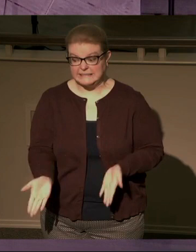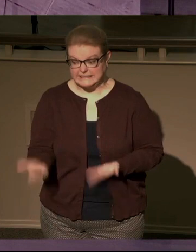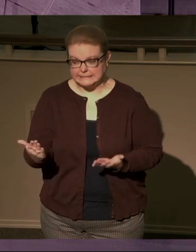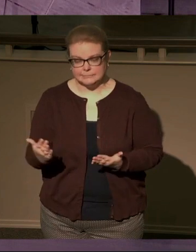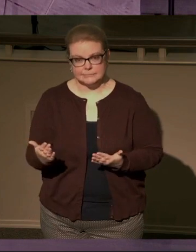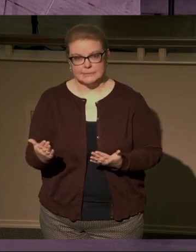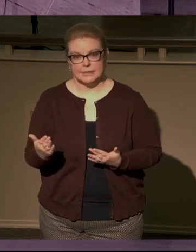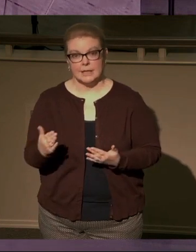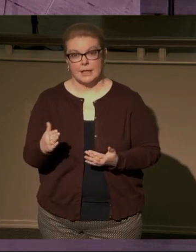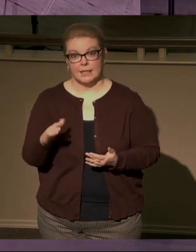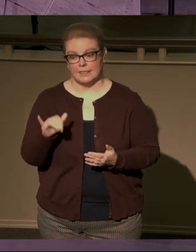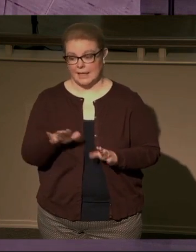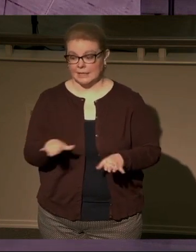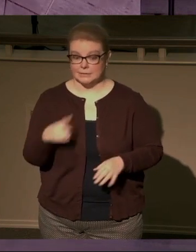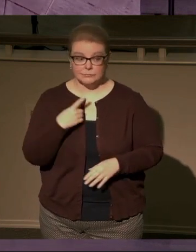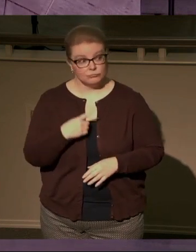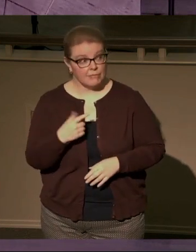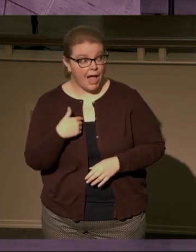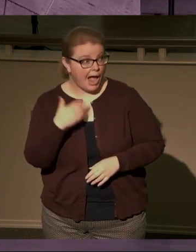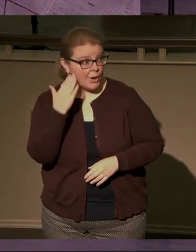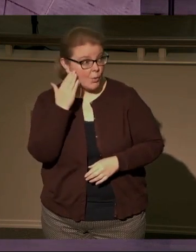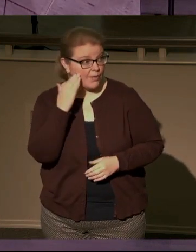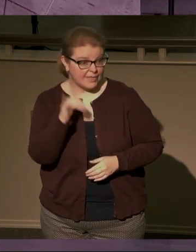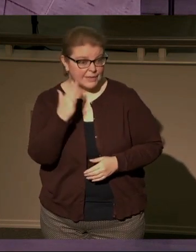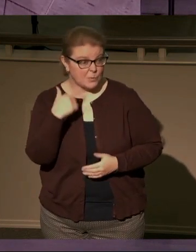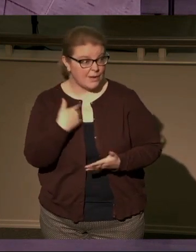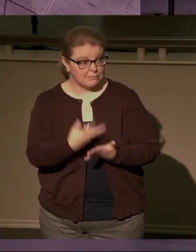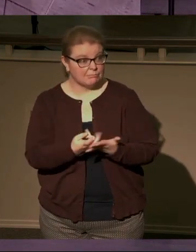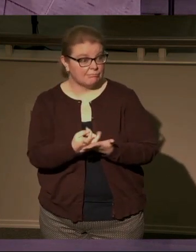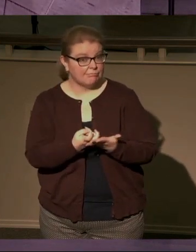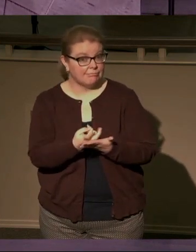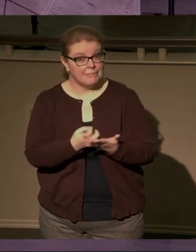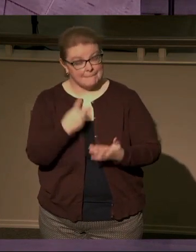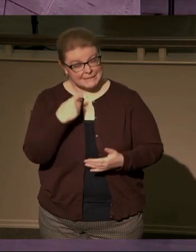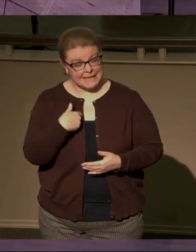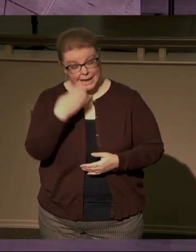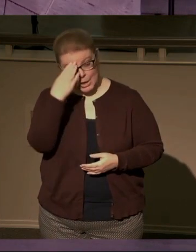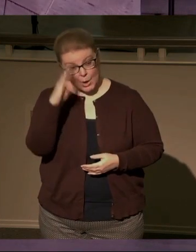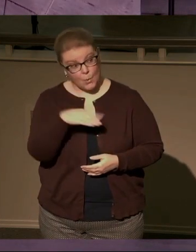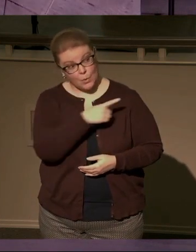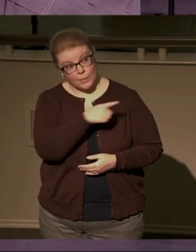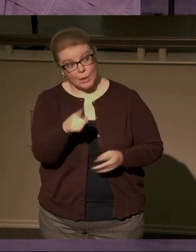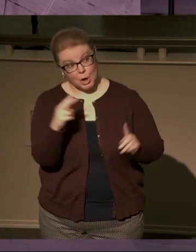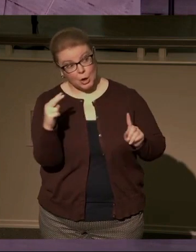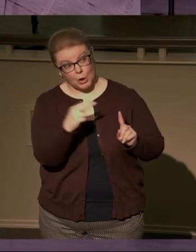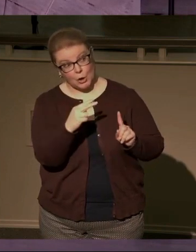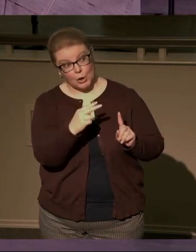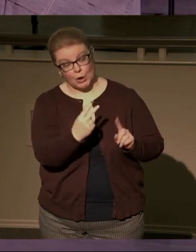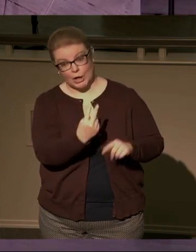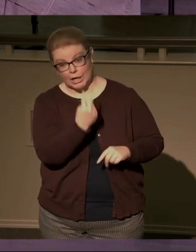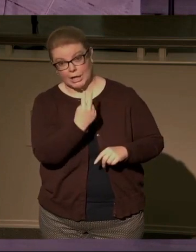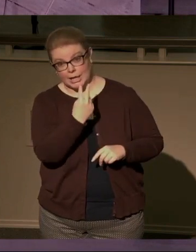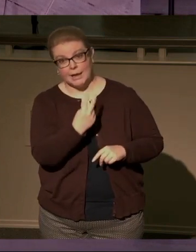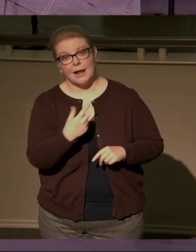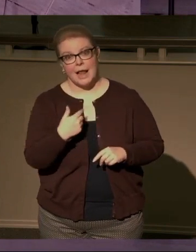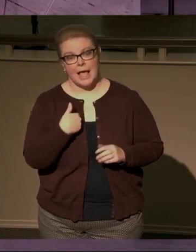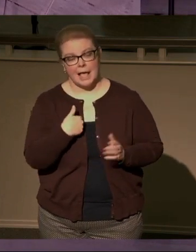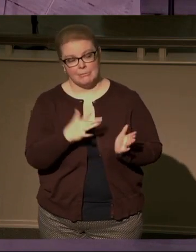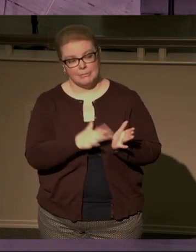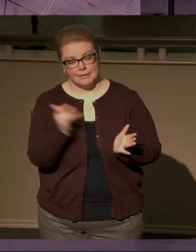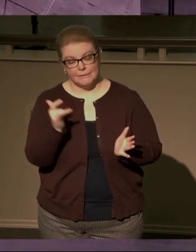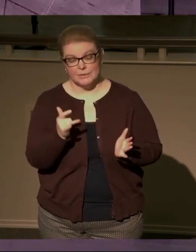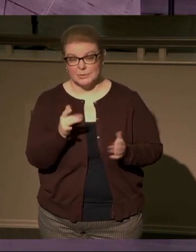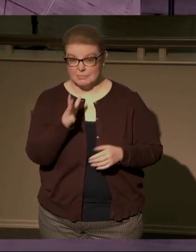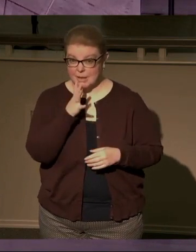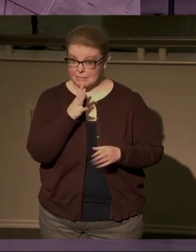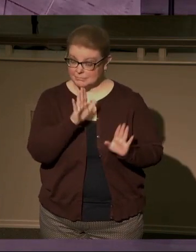feet. And that kid's like, yes, I know it. That's exactly why I'm on the ground. Because I know they're all looking at you, and I'm leveraging it. So moms,